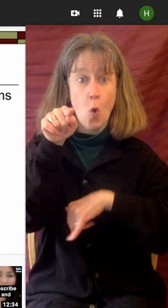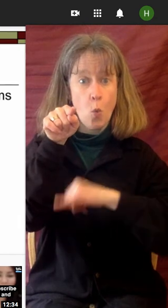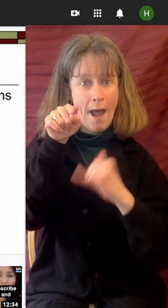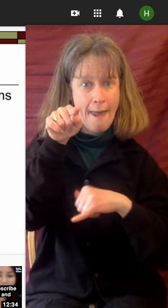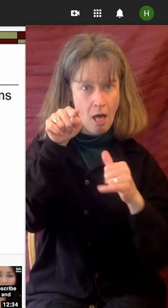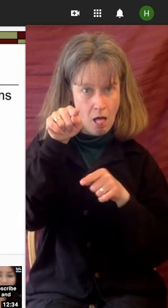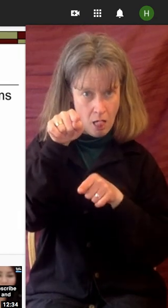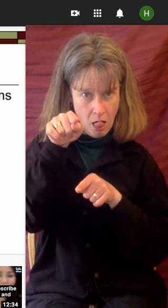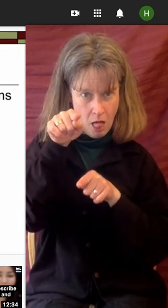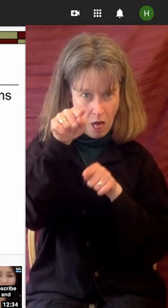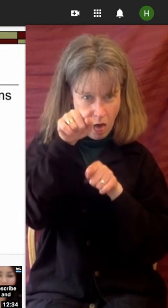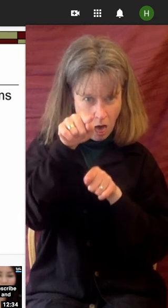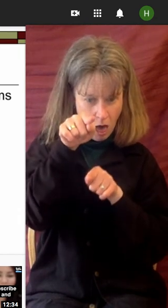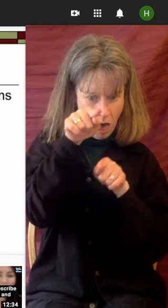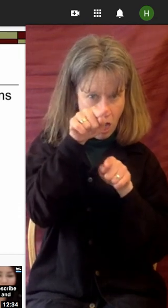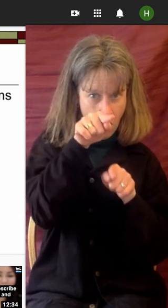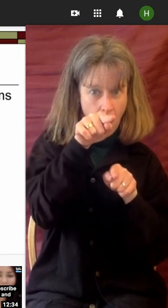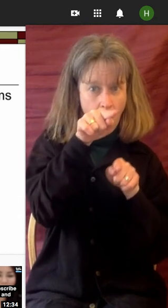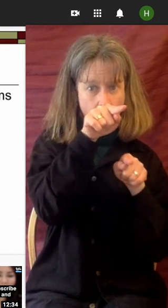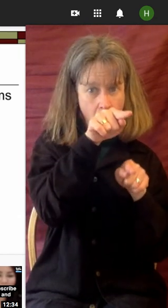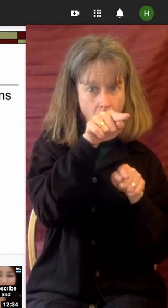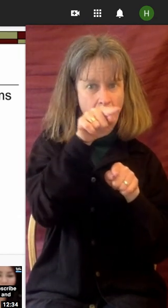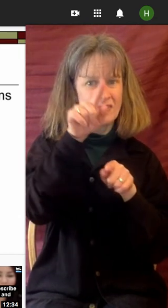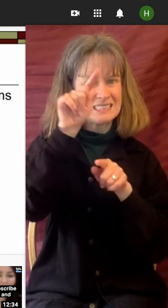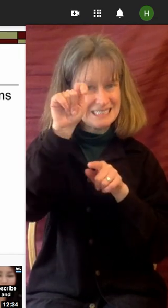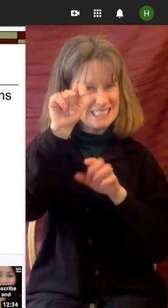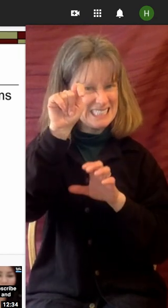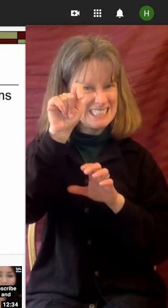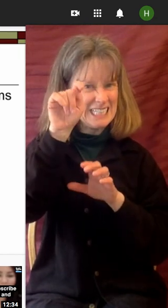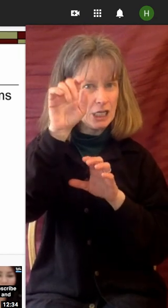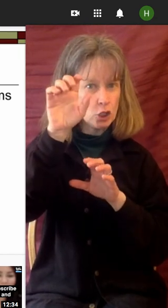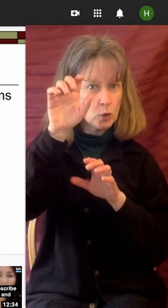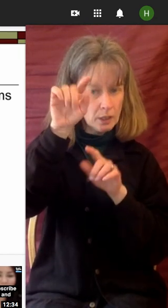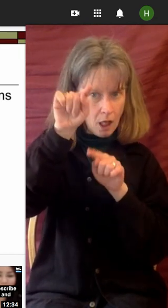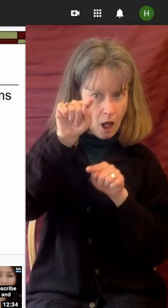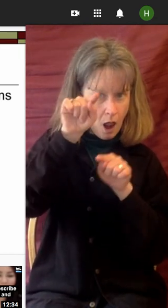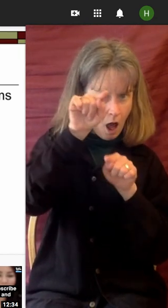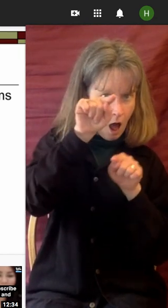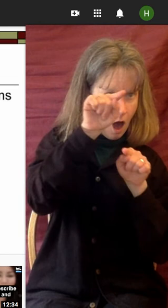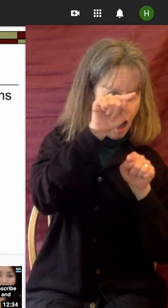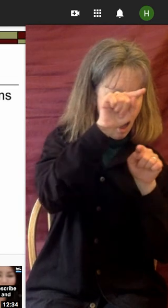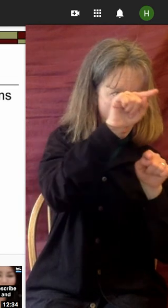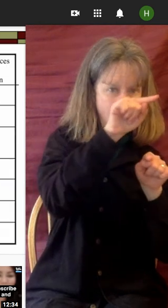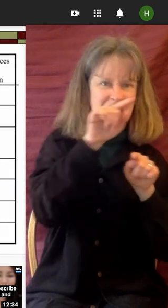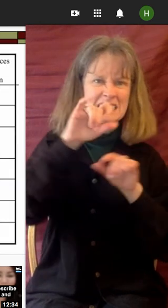really closely related. So they have a common ancestor.